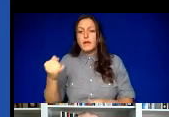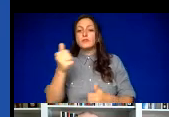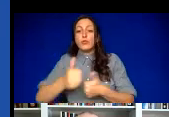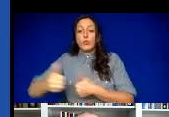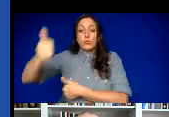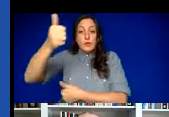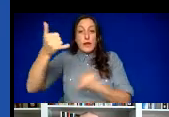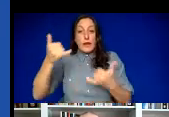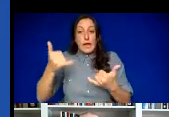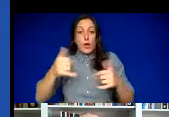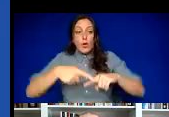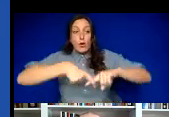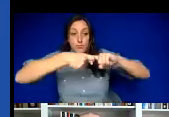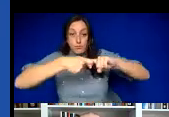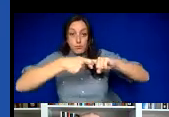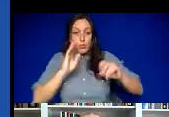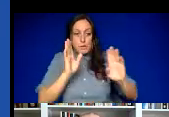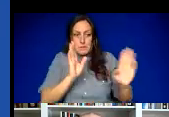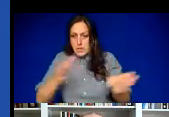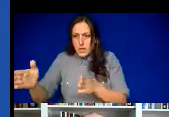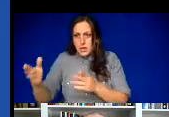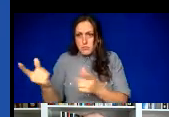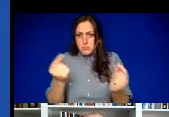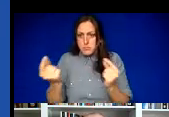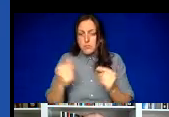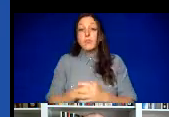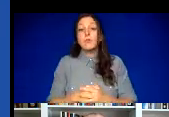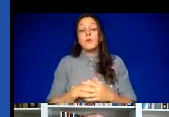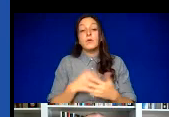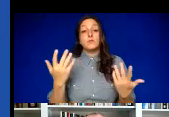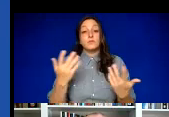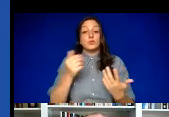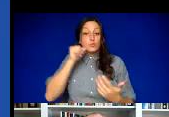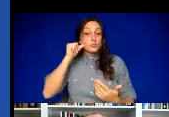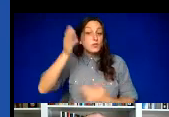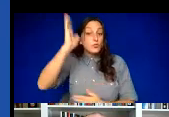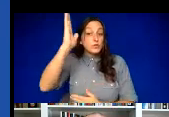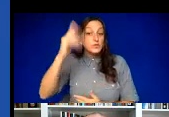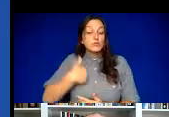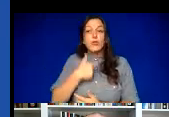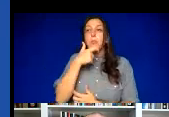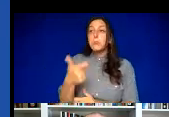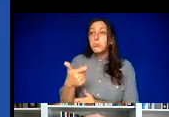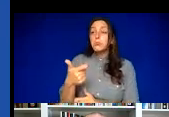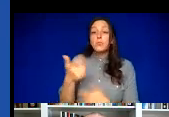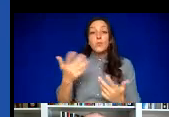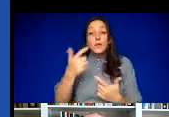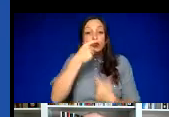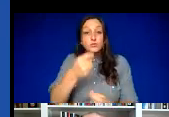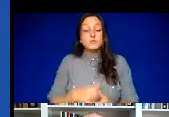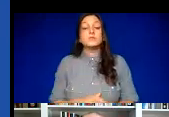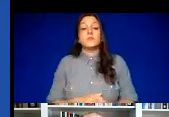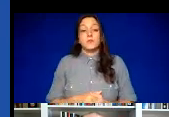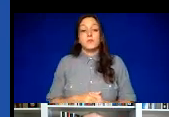steps. I think what was interesting in that presentation yesterday was that they did